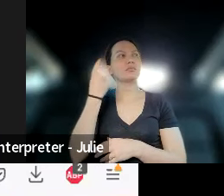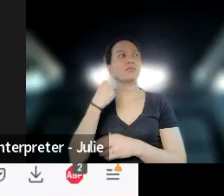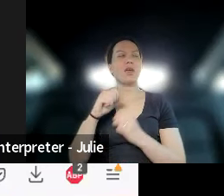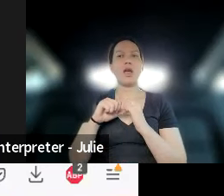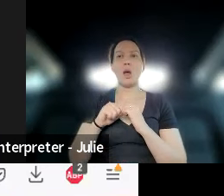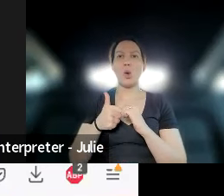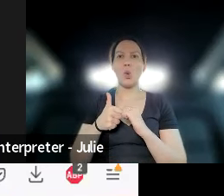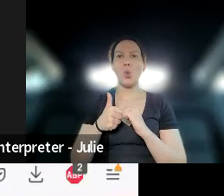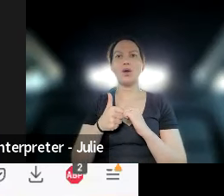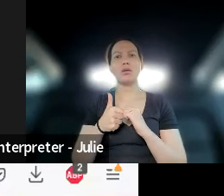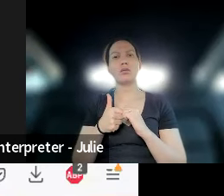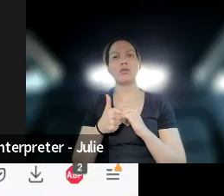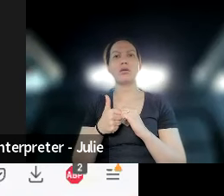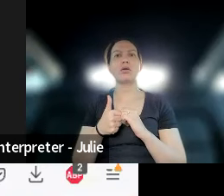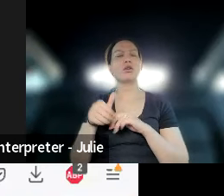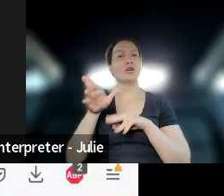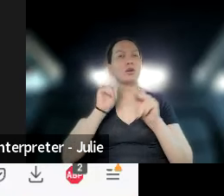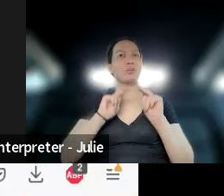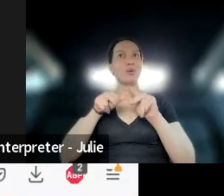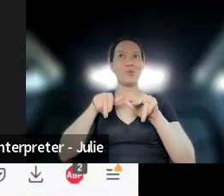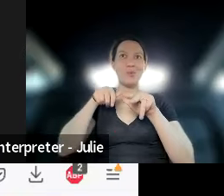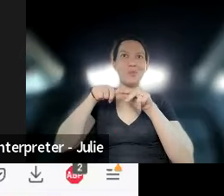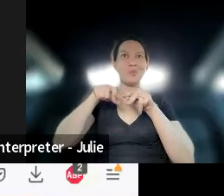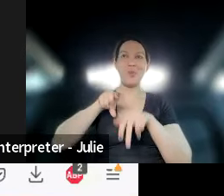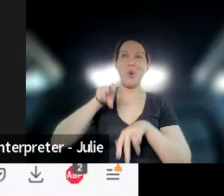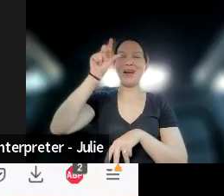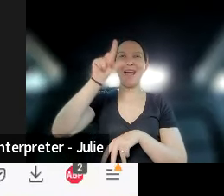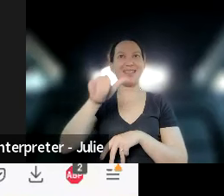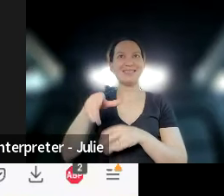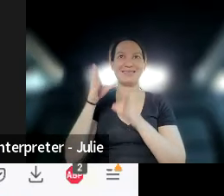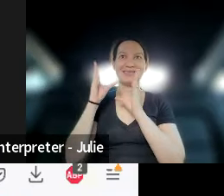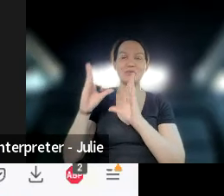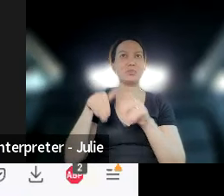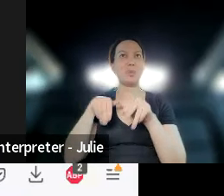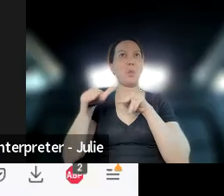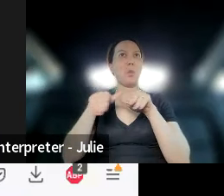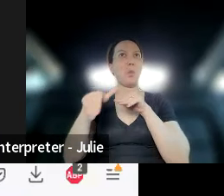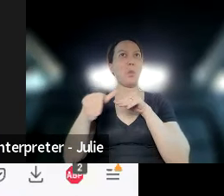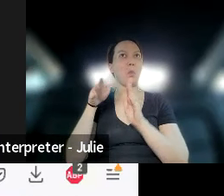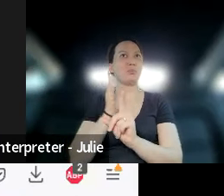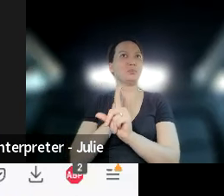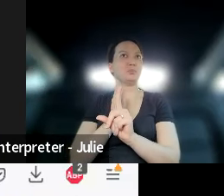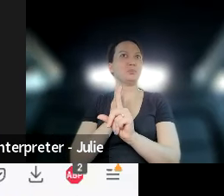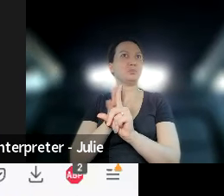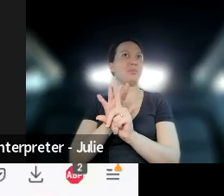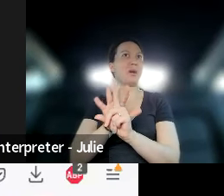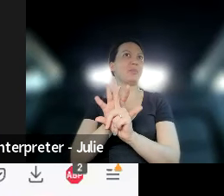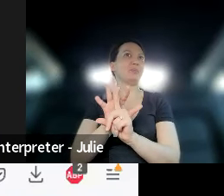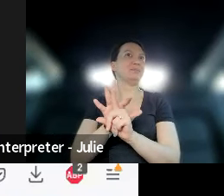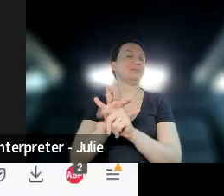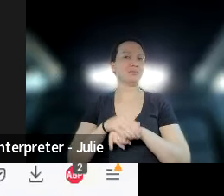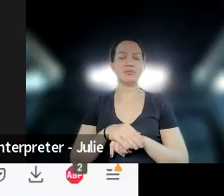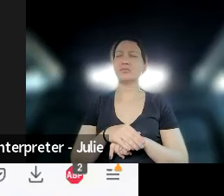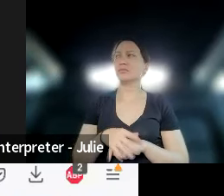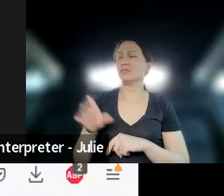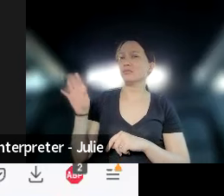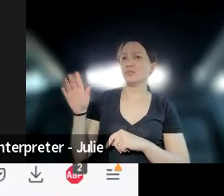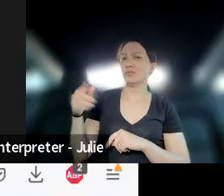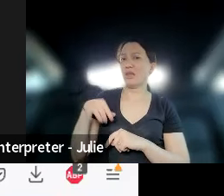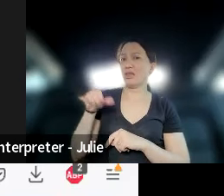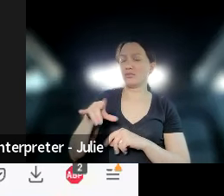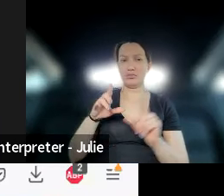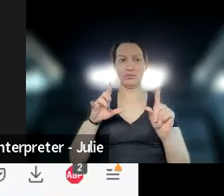I see people walk up that alley and down that thing quite frequently when I'm walking around there. Mm-hmm. Yeah. And that's really, oh,